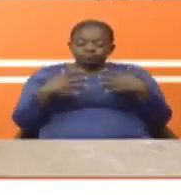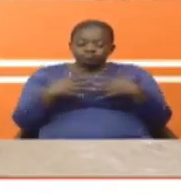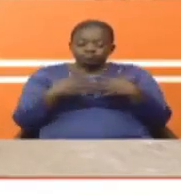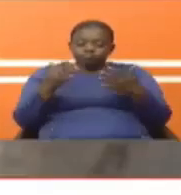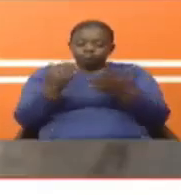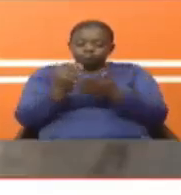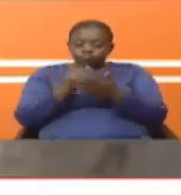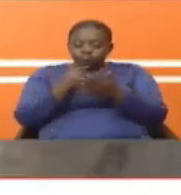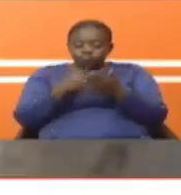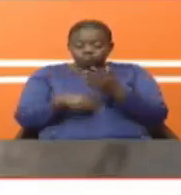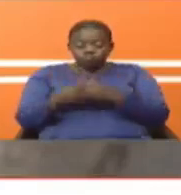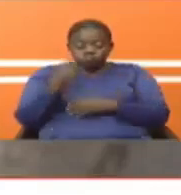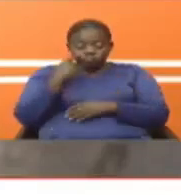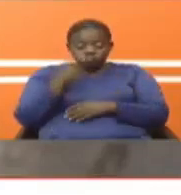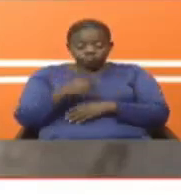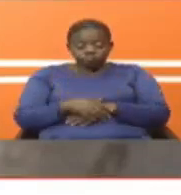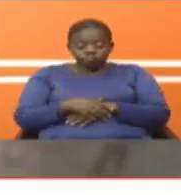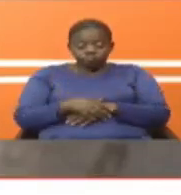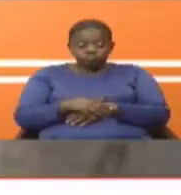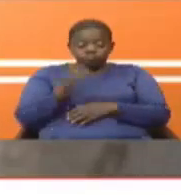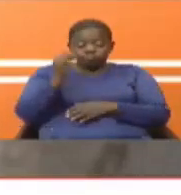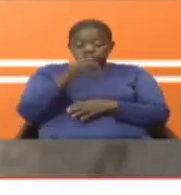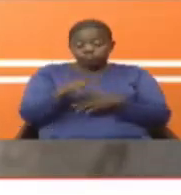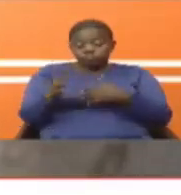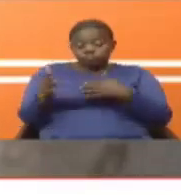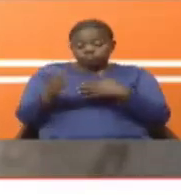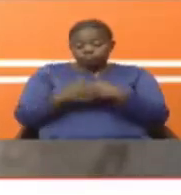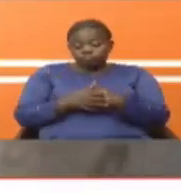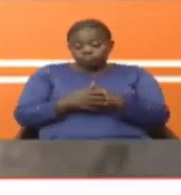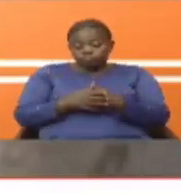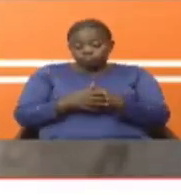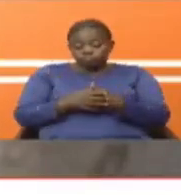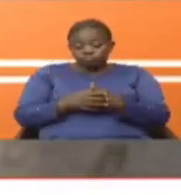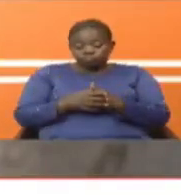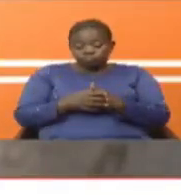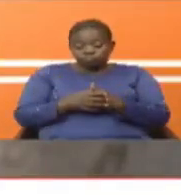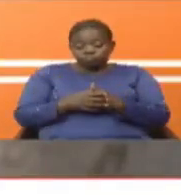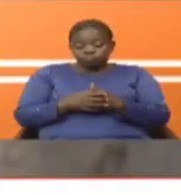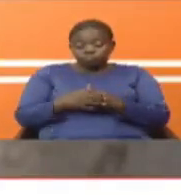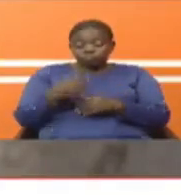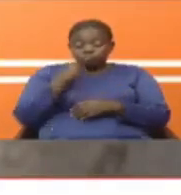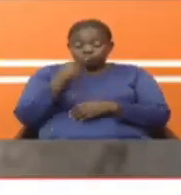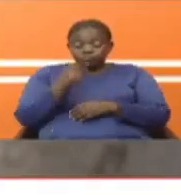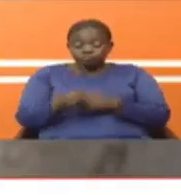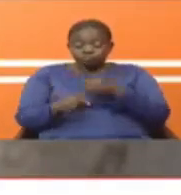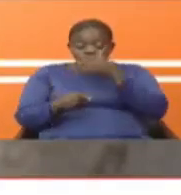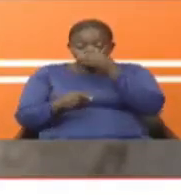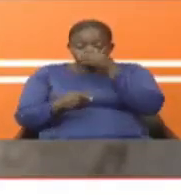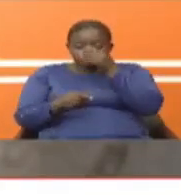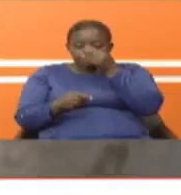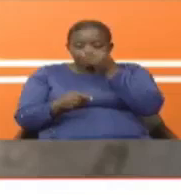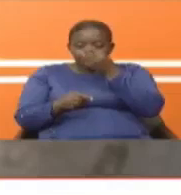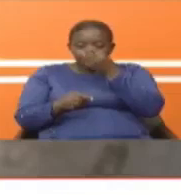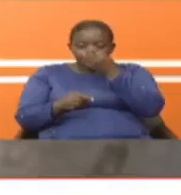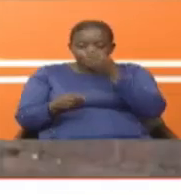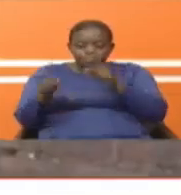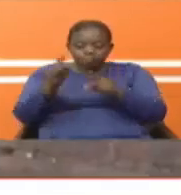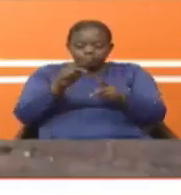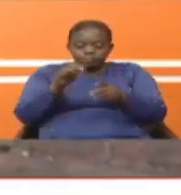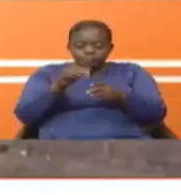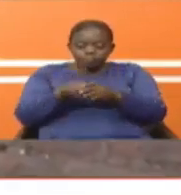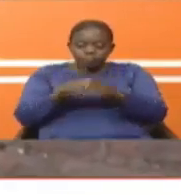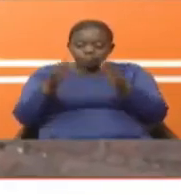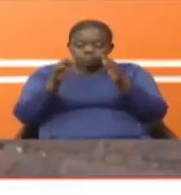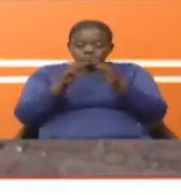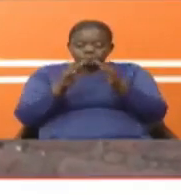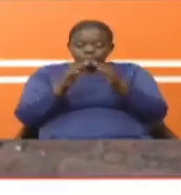olw'ebyo bye yalaba. Then after closing they say there is people in this house,